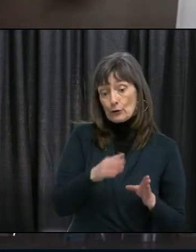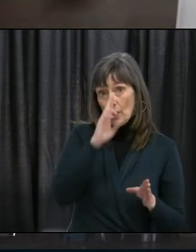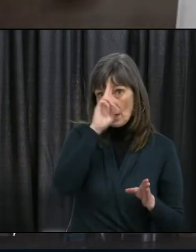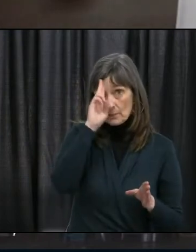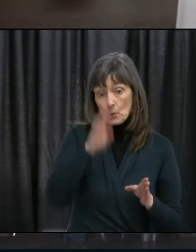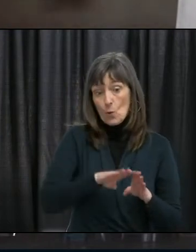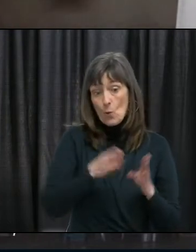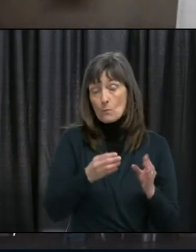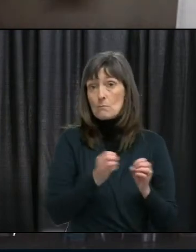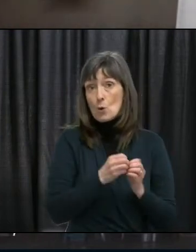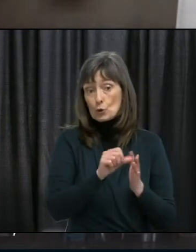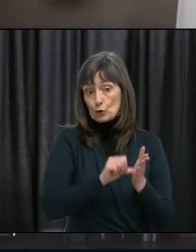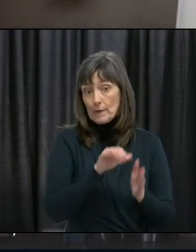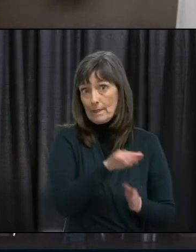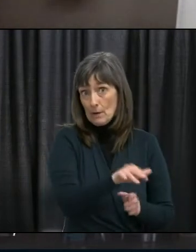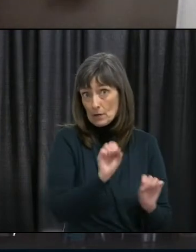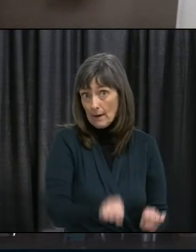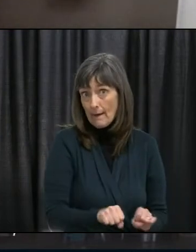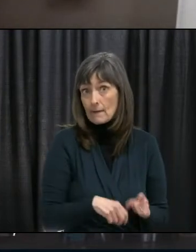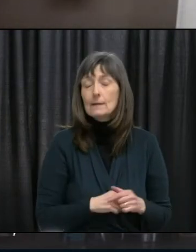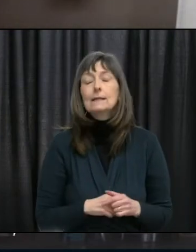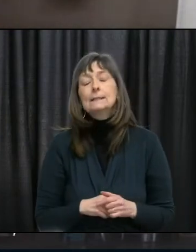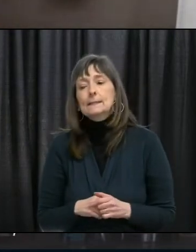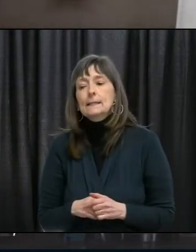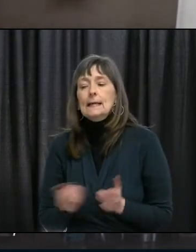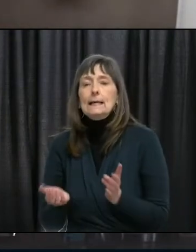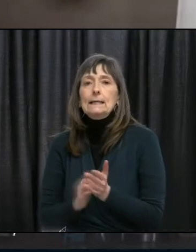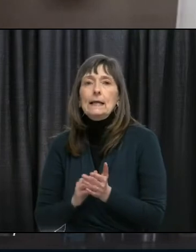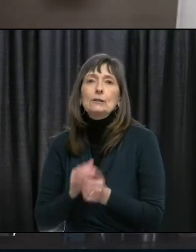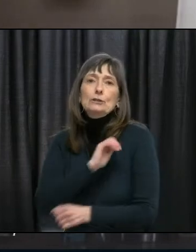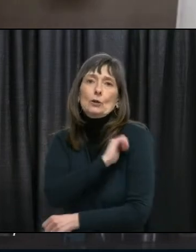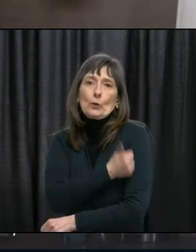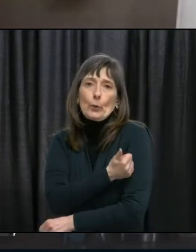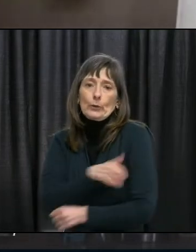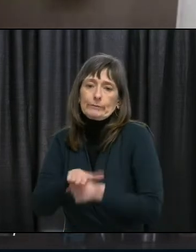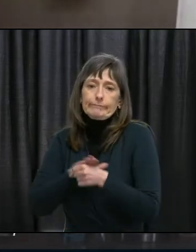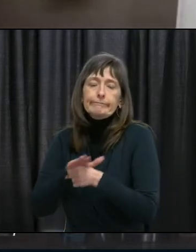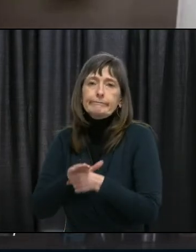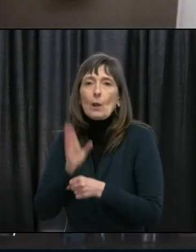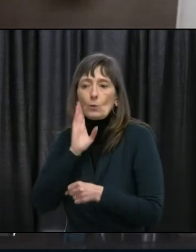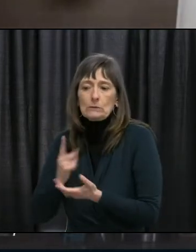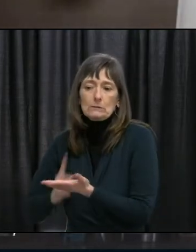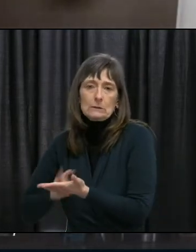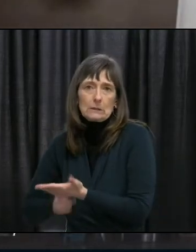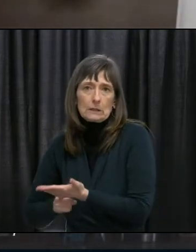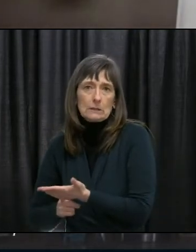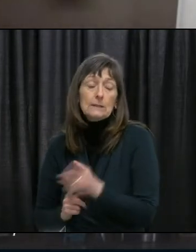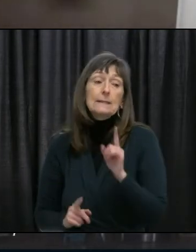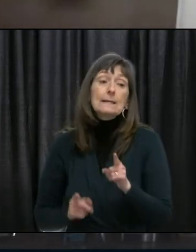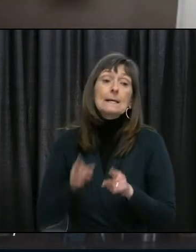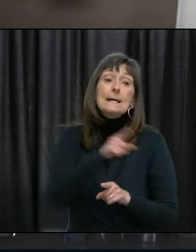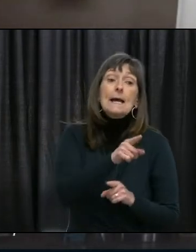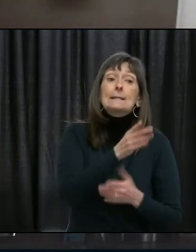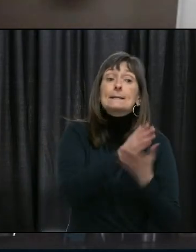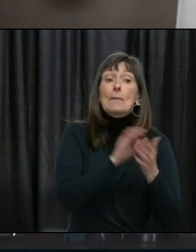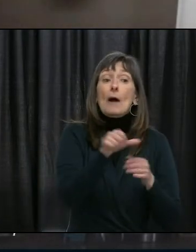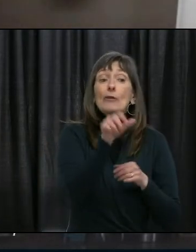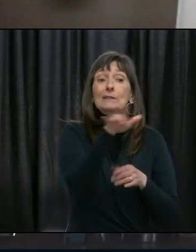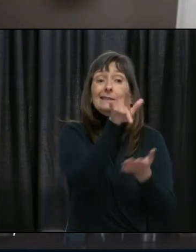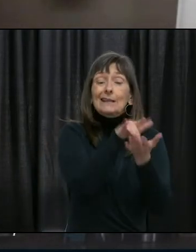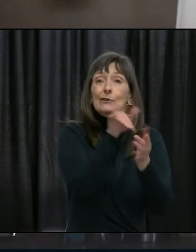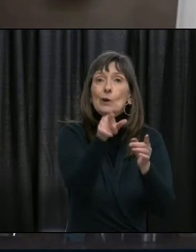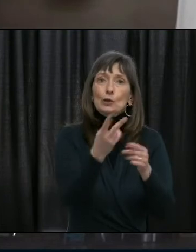That's an issue that's been examined through the RHAs. There are other areas where there are 2 facilities in reasonable proximity to each